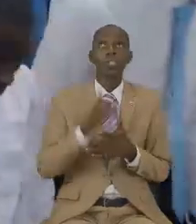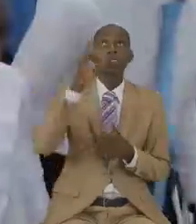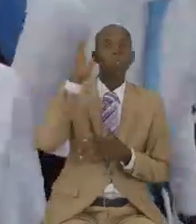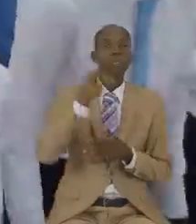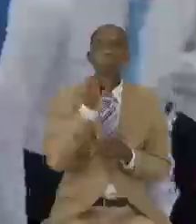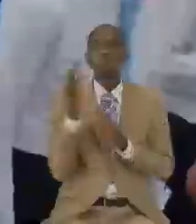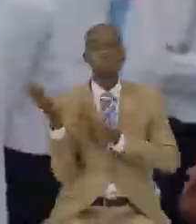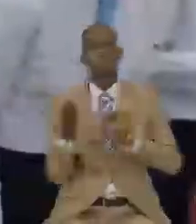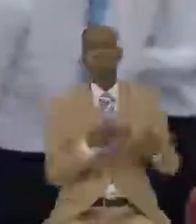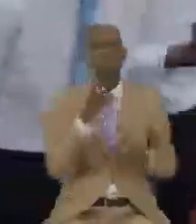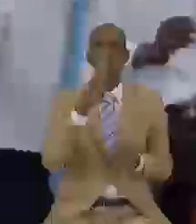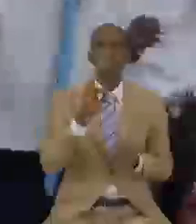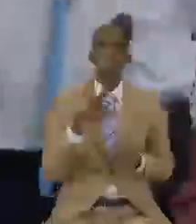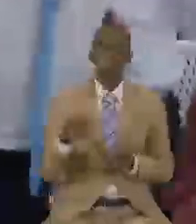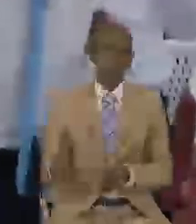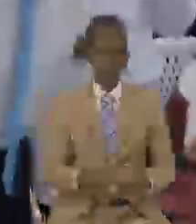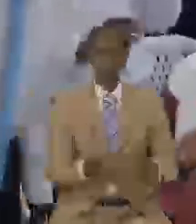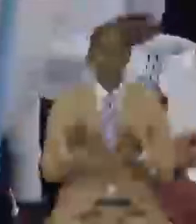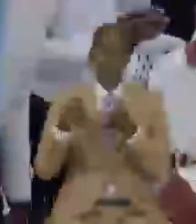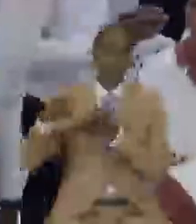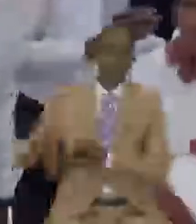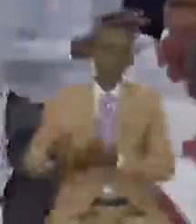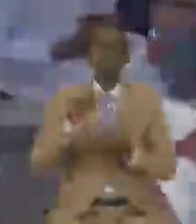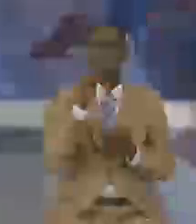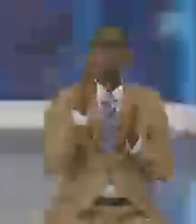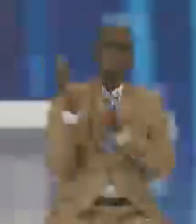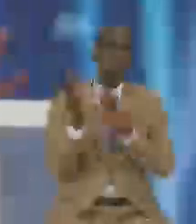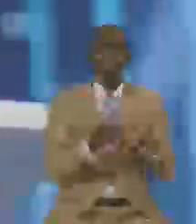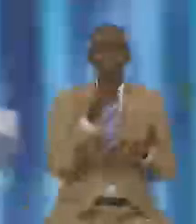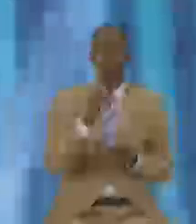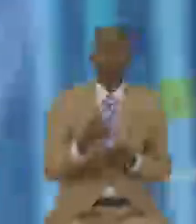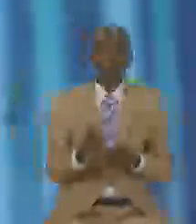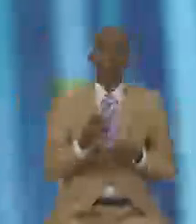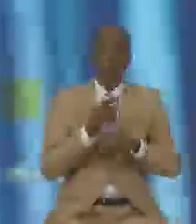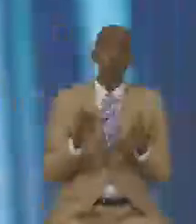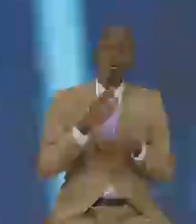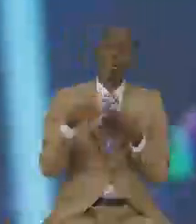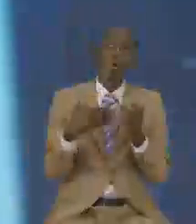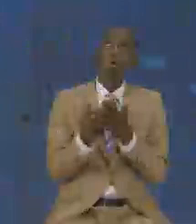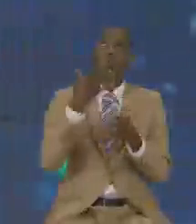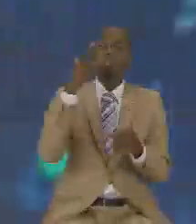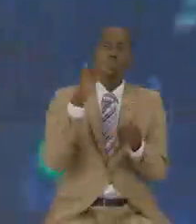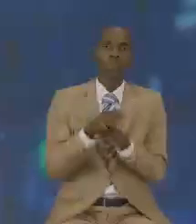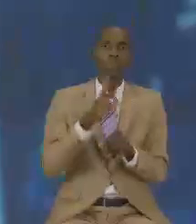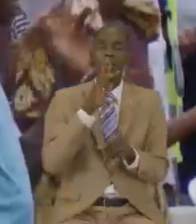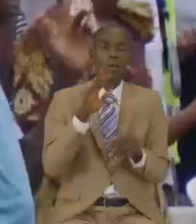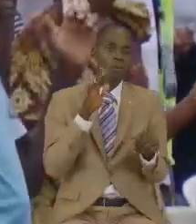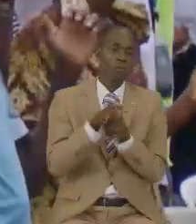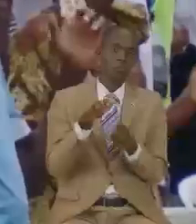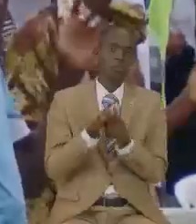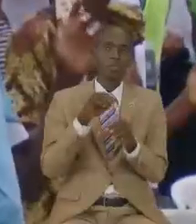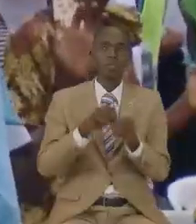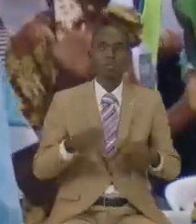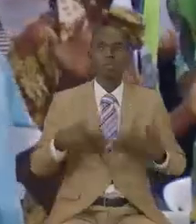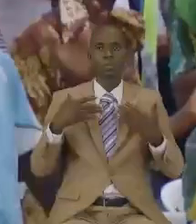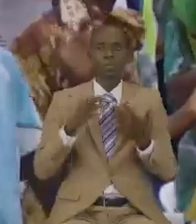abandon you by the side of the road. He will not leave you until all his promises are fulfilled in your life.